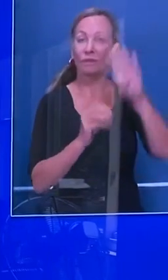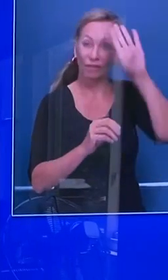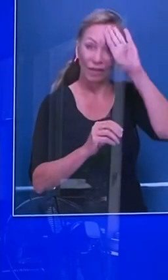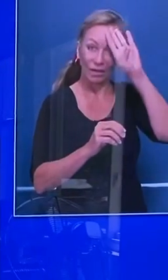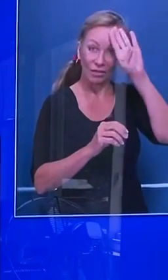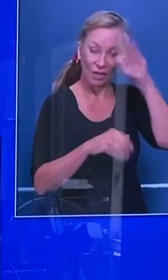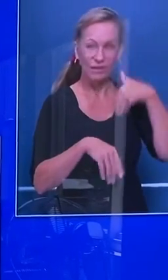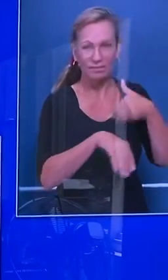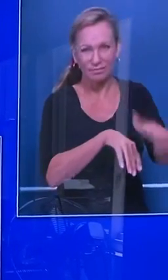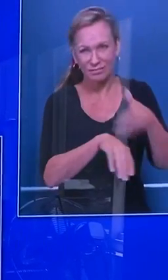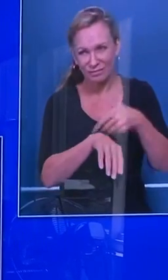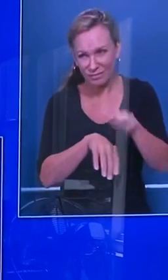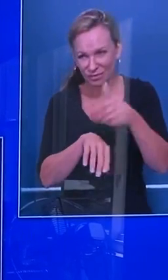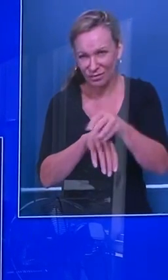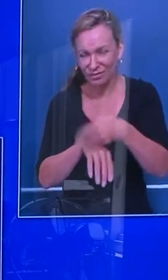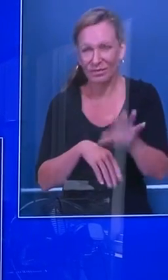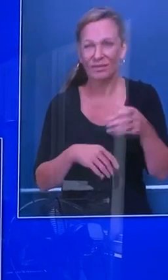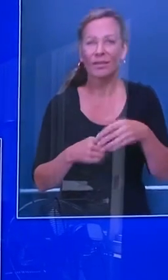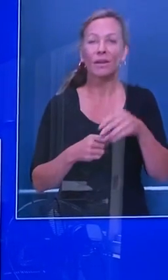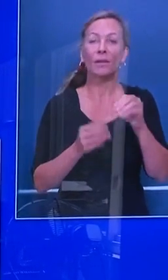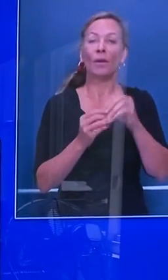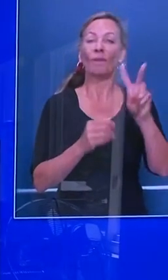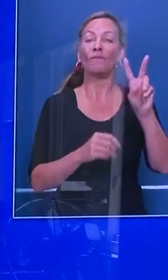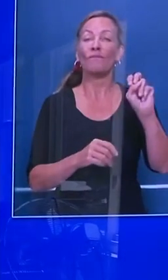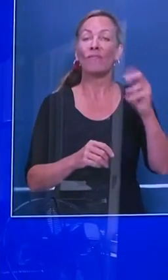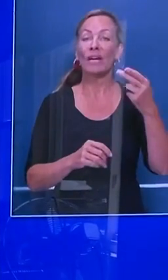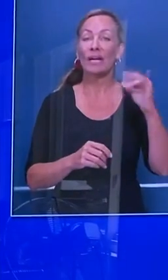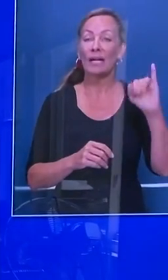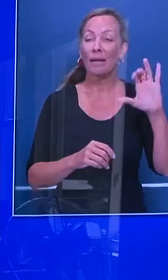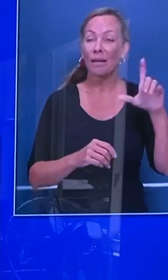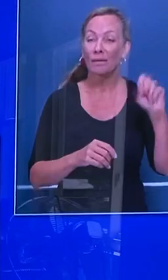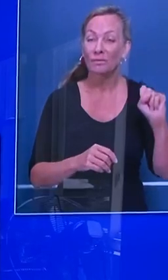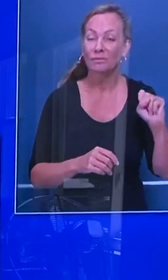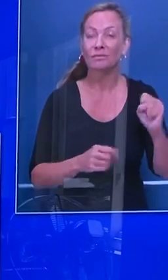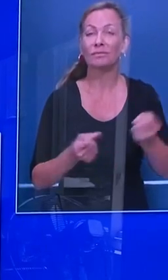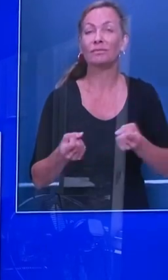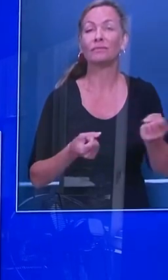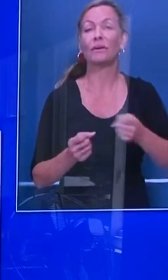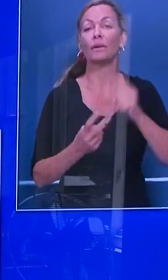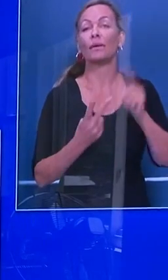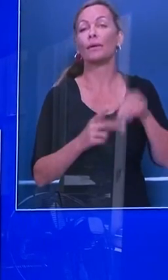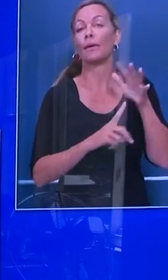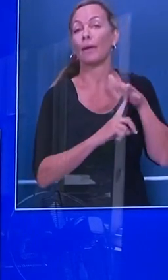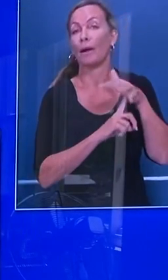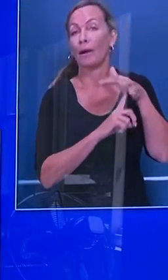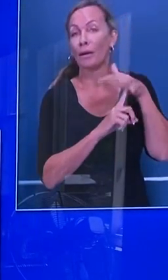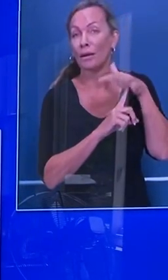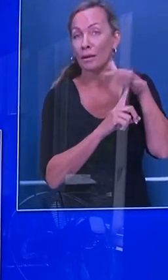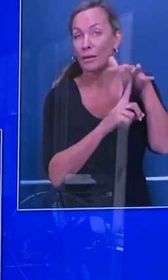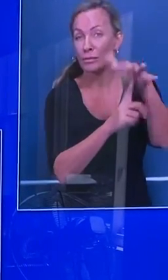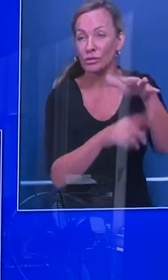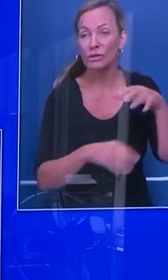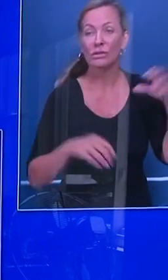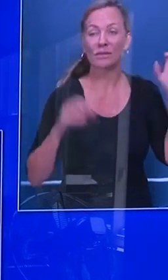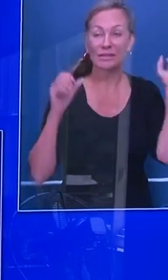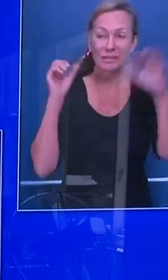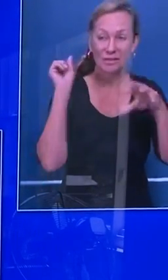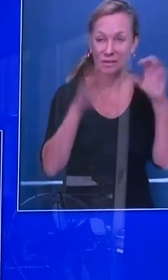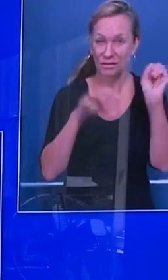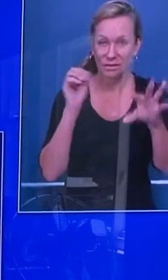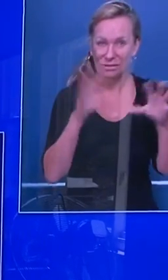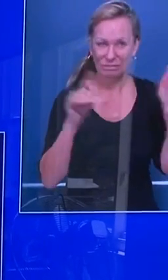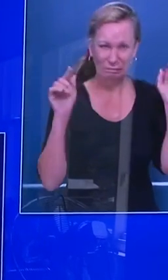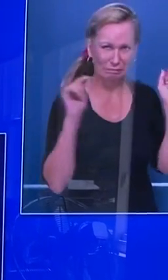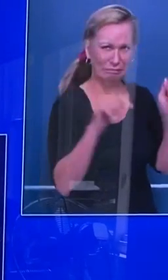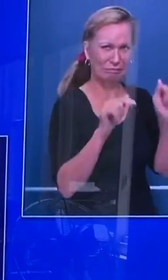more dozers, more aerial equipment in and around that area. The SCU